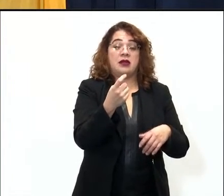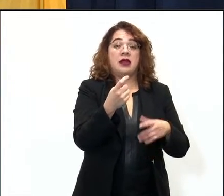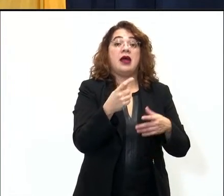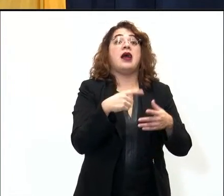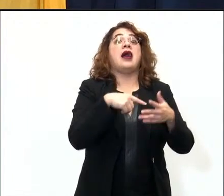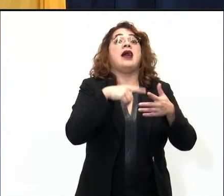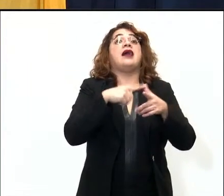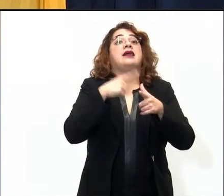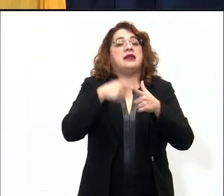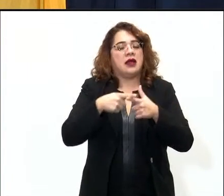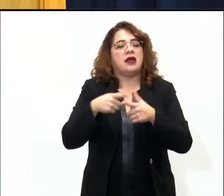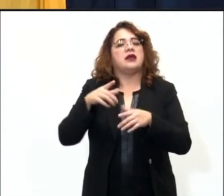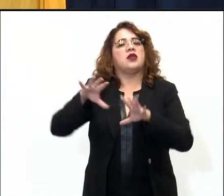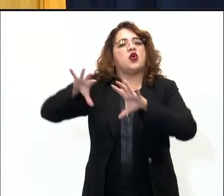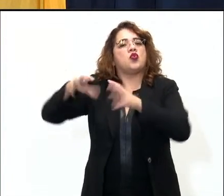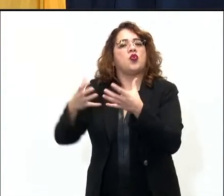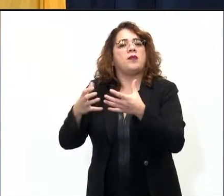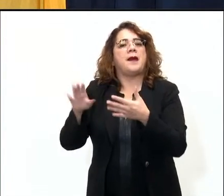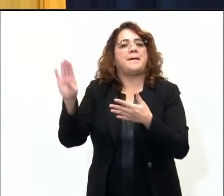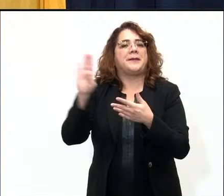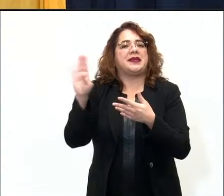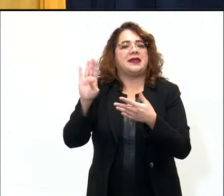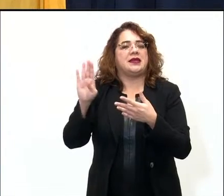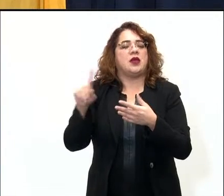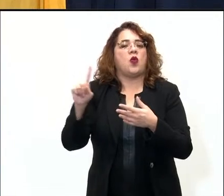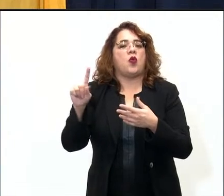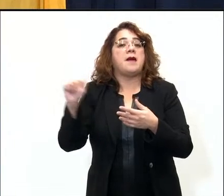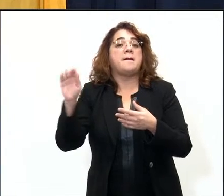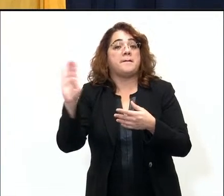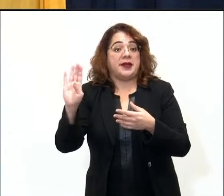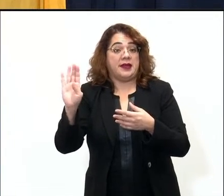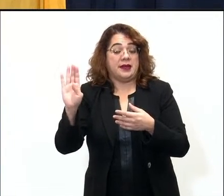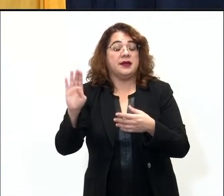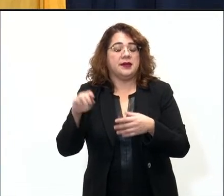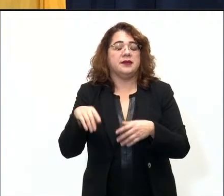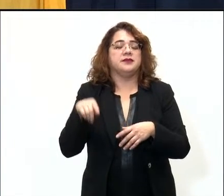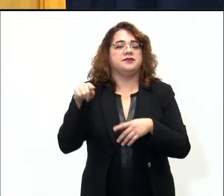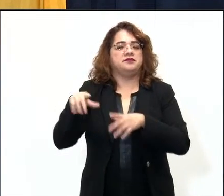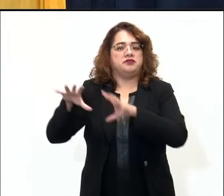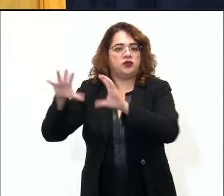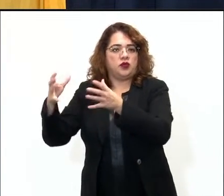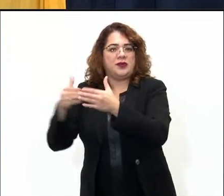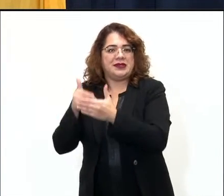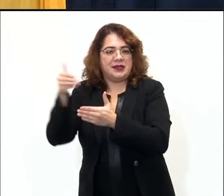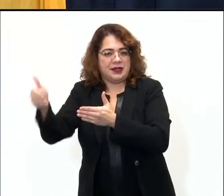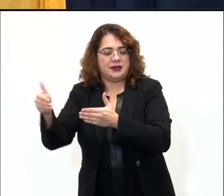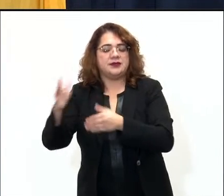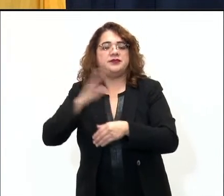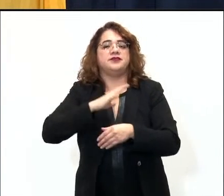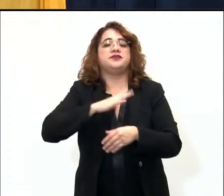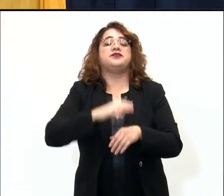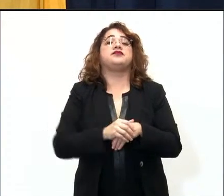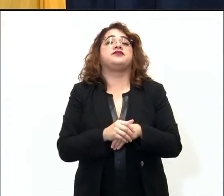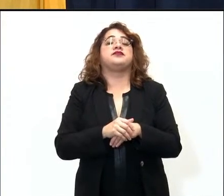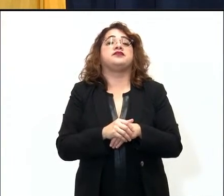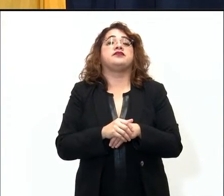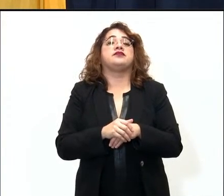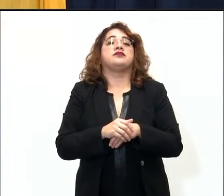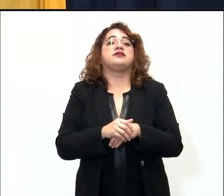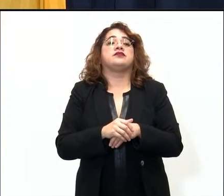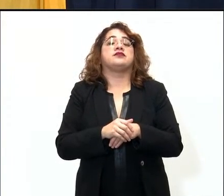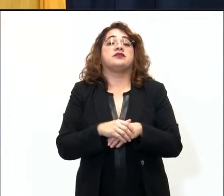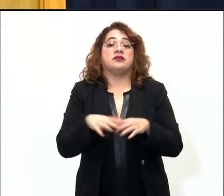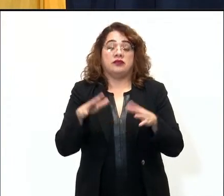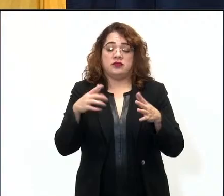our Group B, which we'll talk about in just a minute. So far here in Long Beach, we know